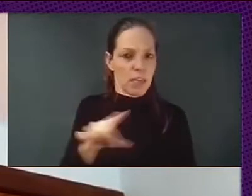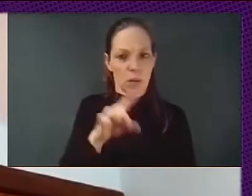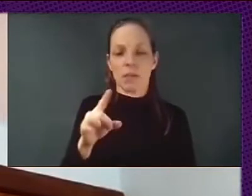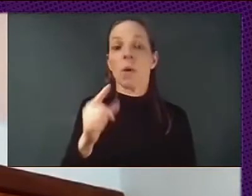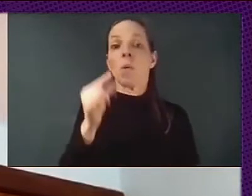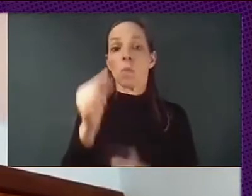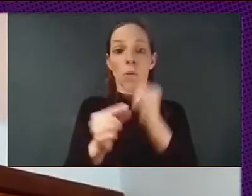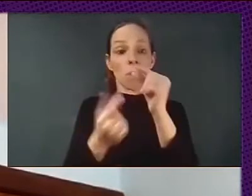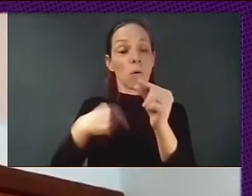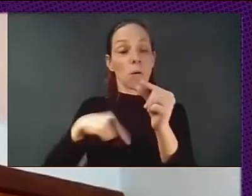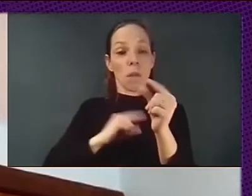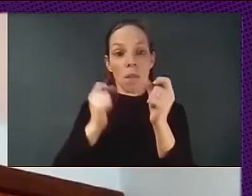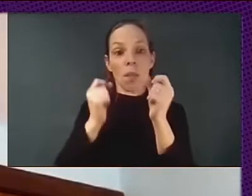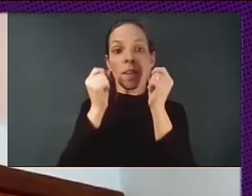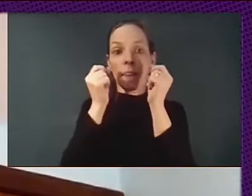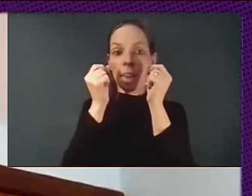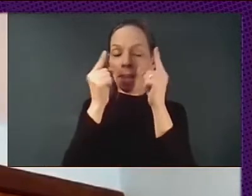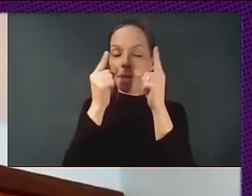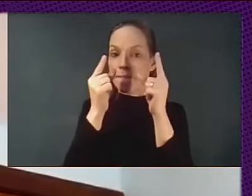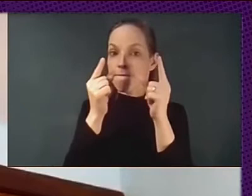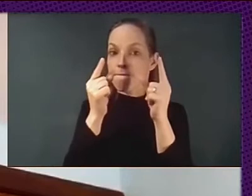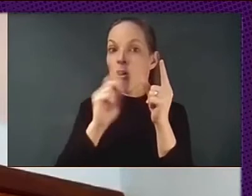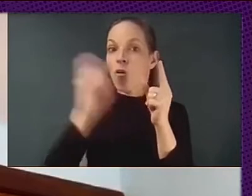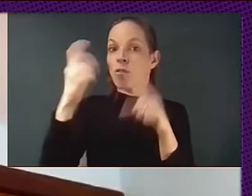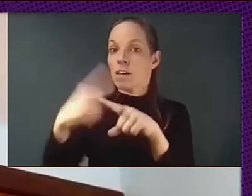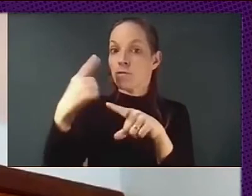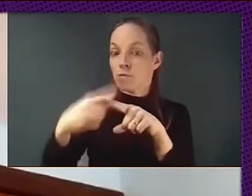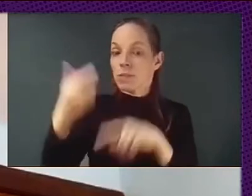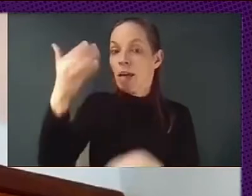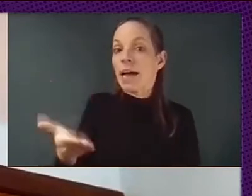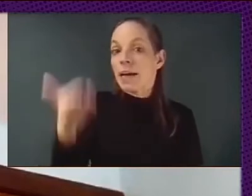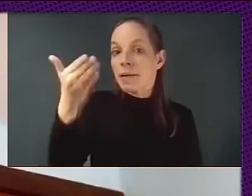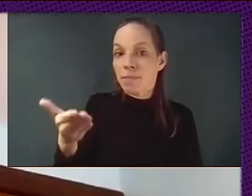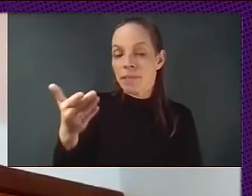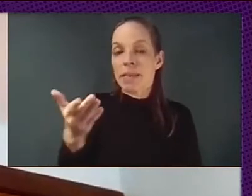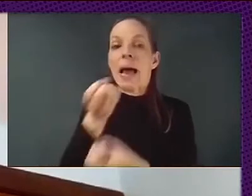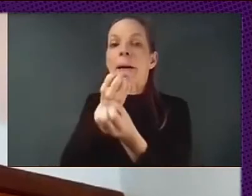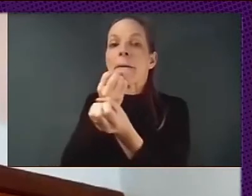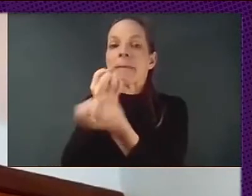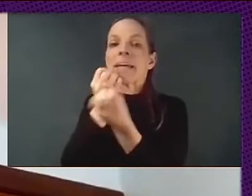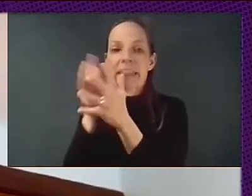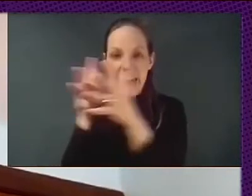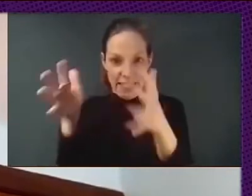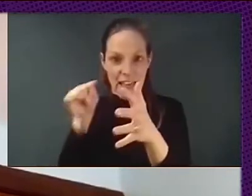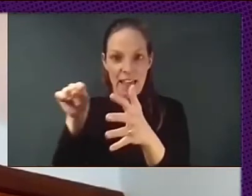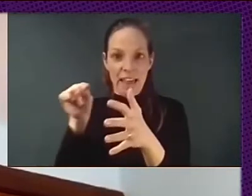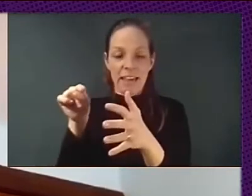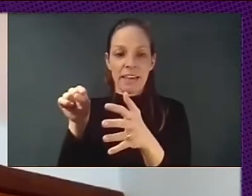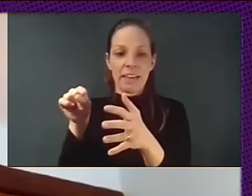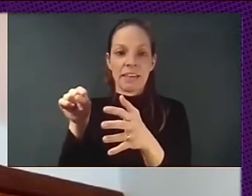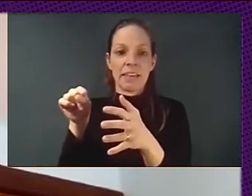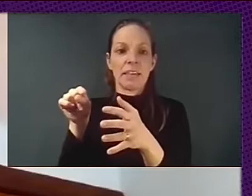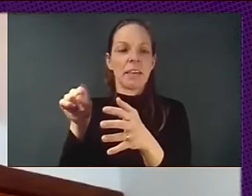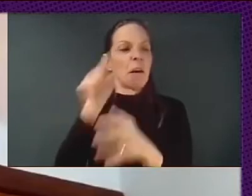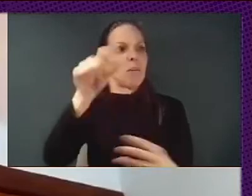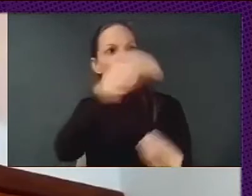So again, if you go back to where I was saying with my dissertation, I have people saying to me, why, Mike, are you going to study technology in